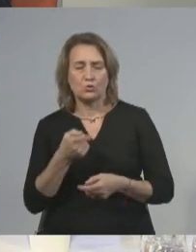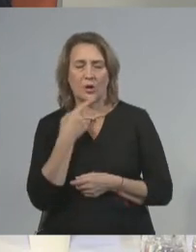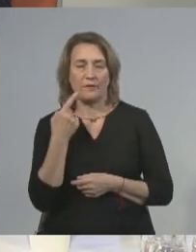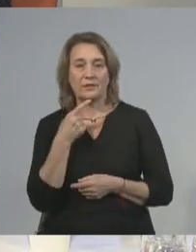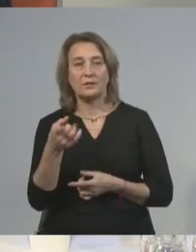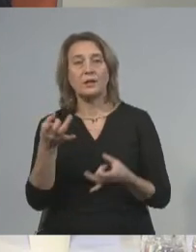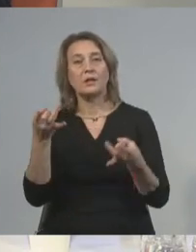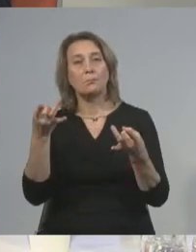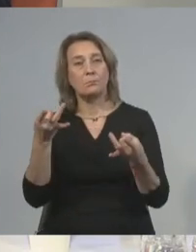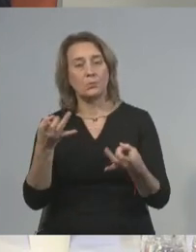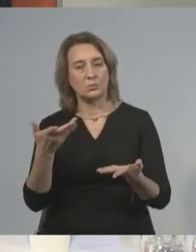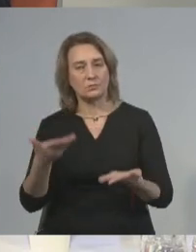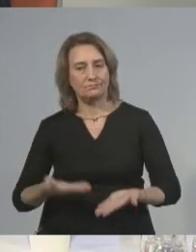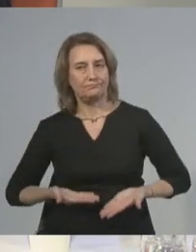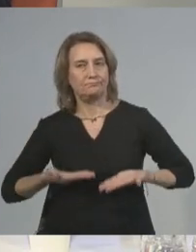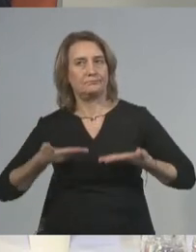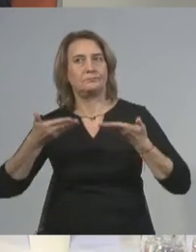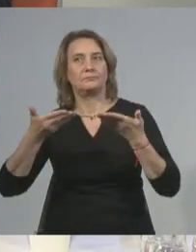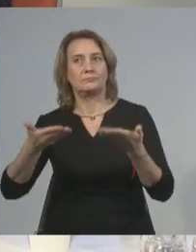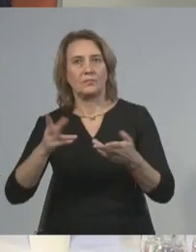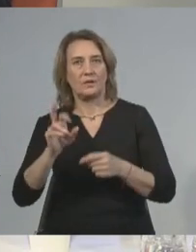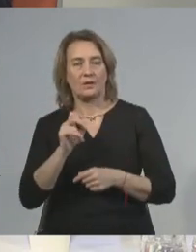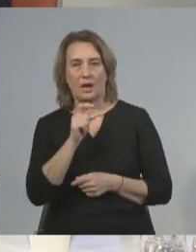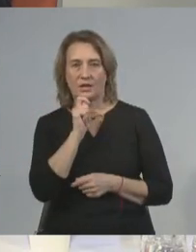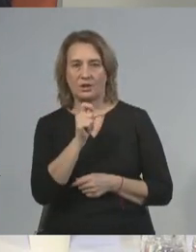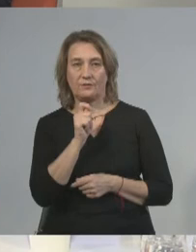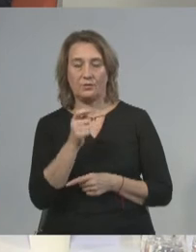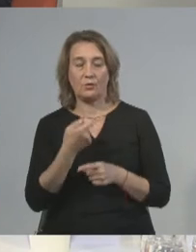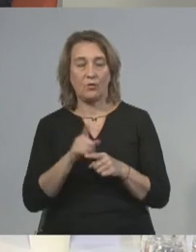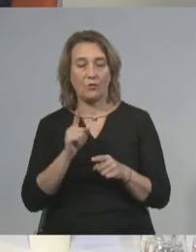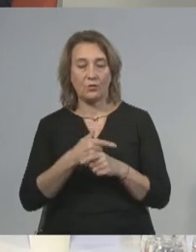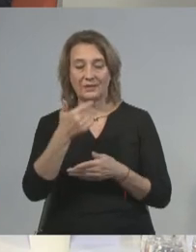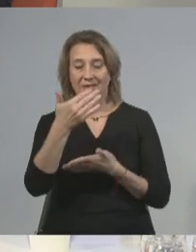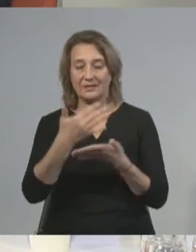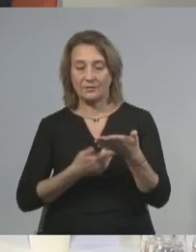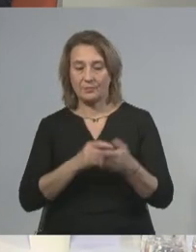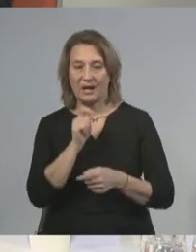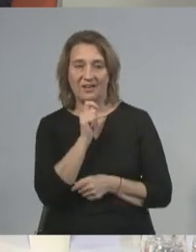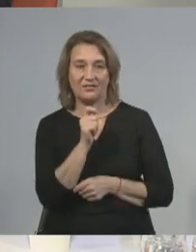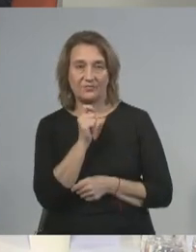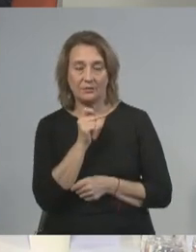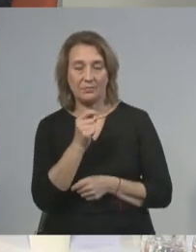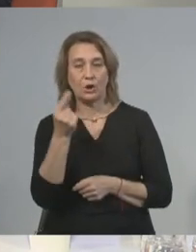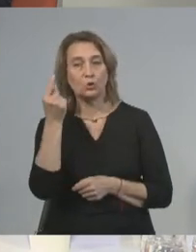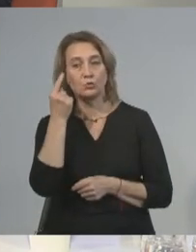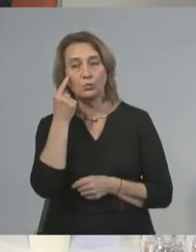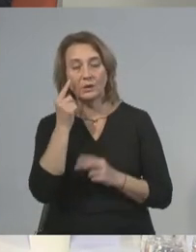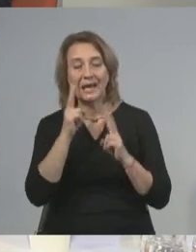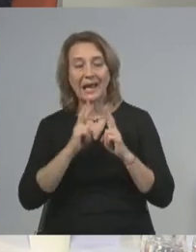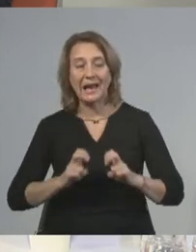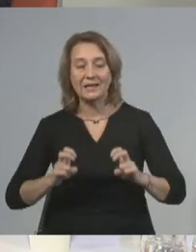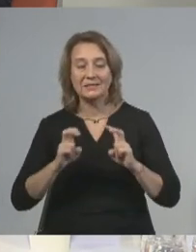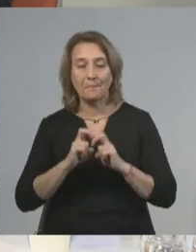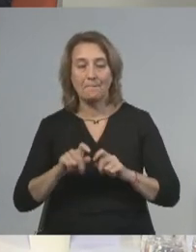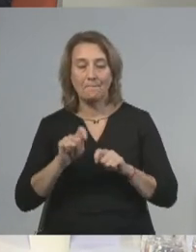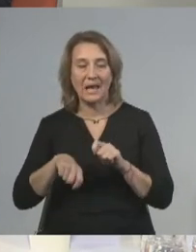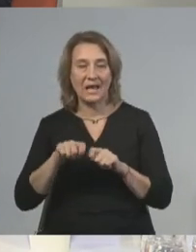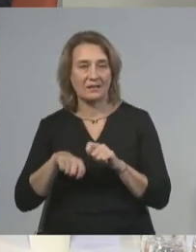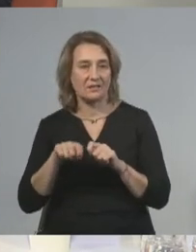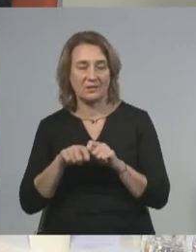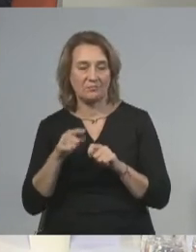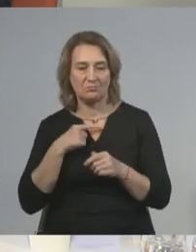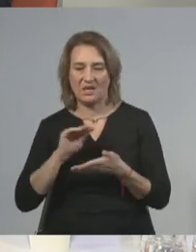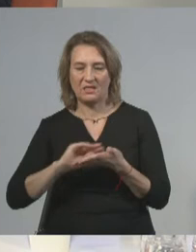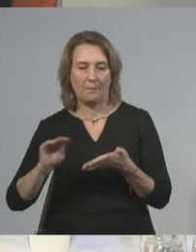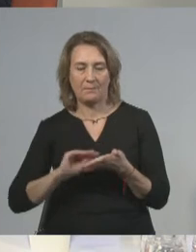there is discrimination and we need to talk about that or you just publish it as an interview uh yes we publish